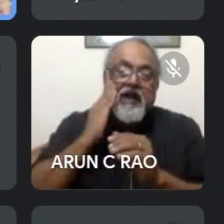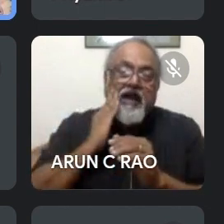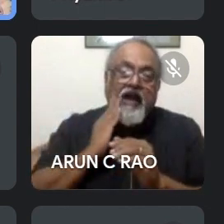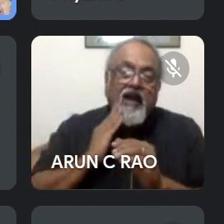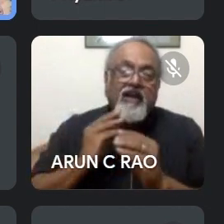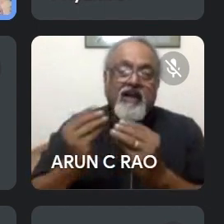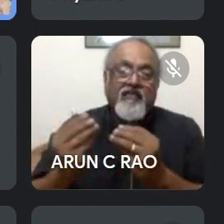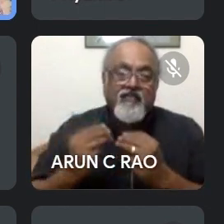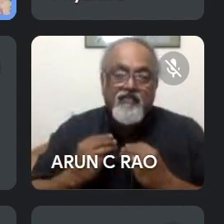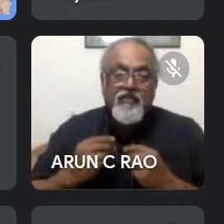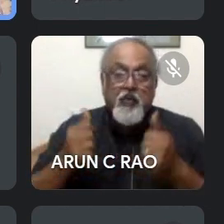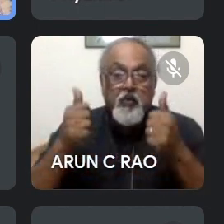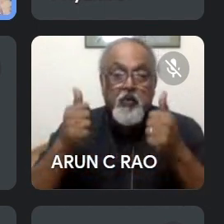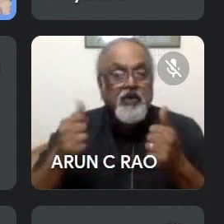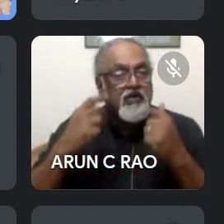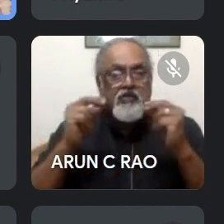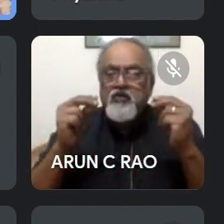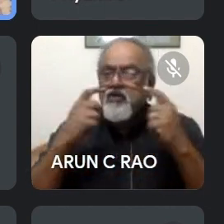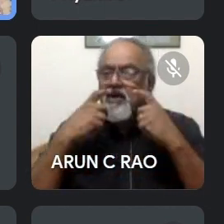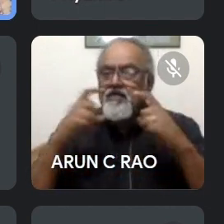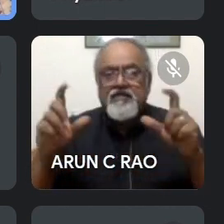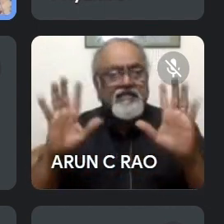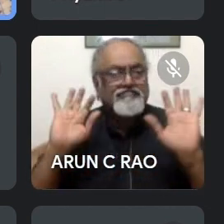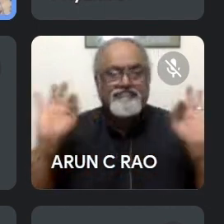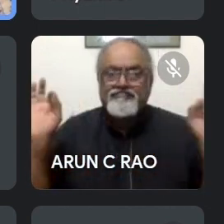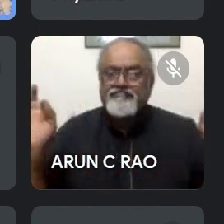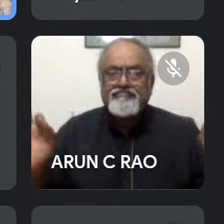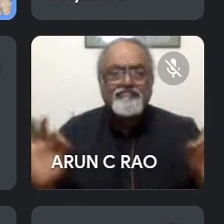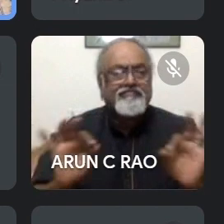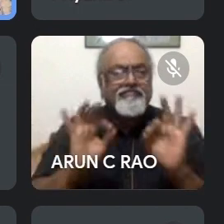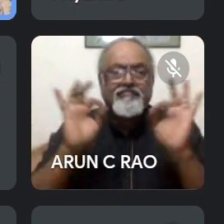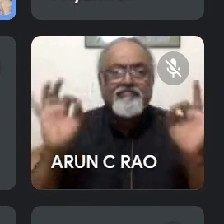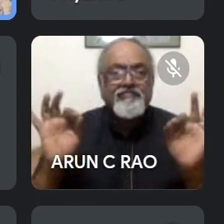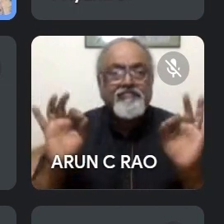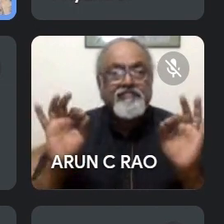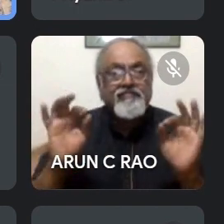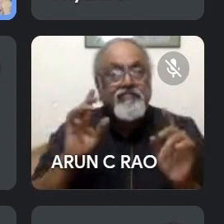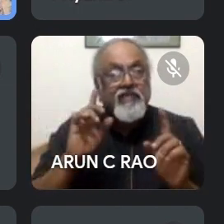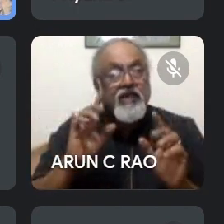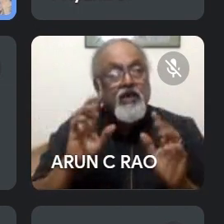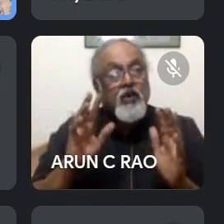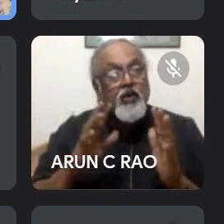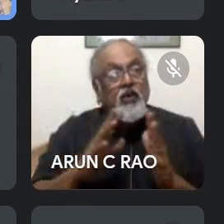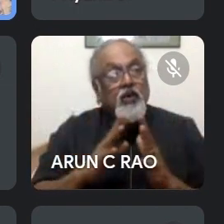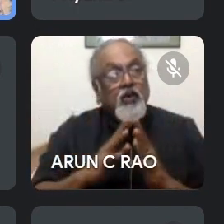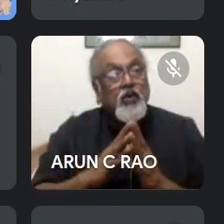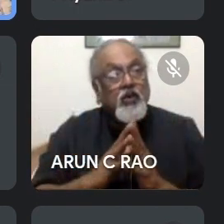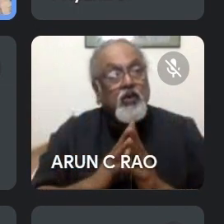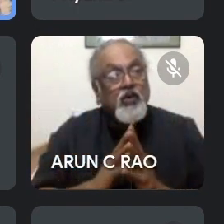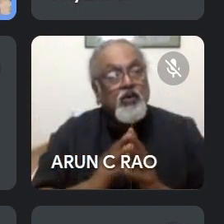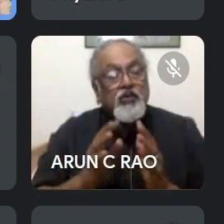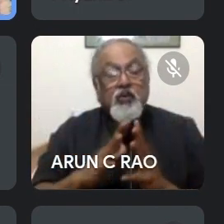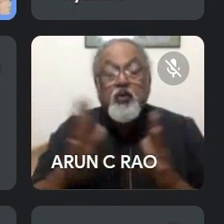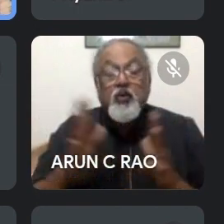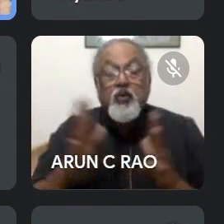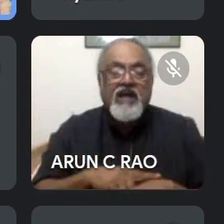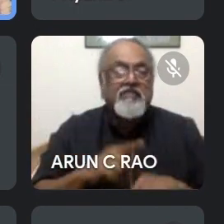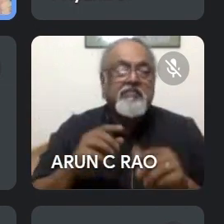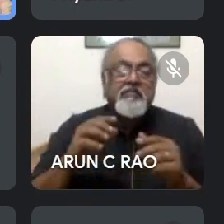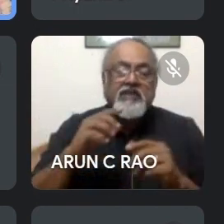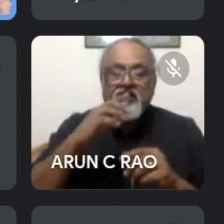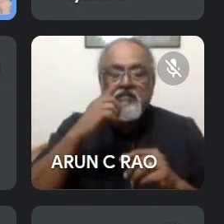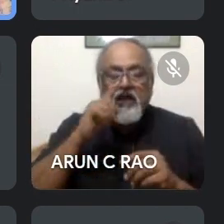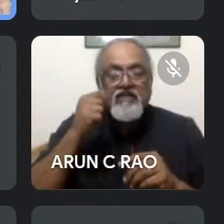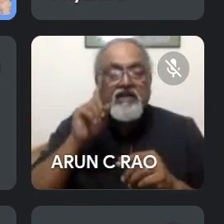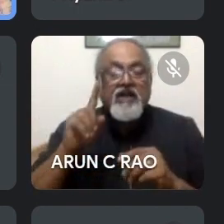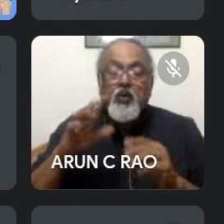no such complaints as such. The only like disregard would be like we didn't get so much time with my parents actually, because they both are